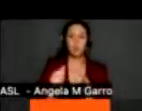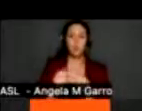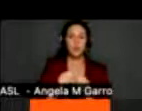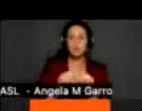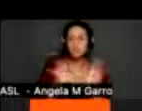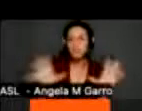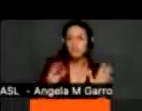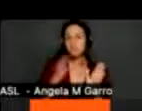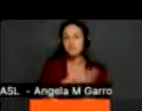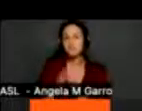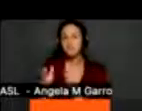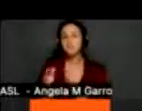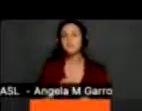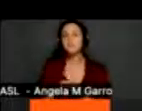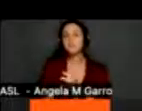facilities